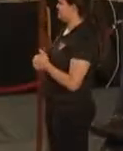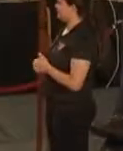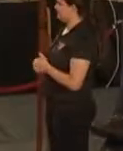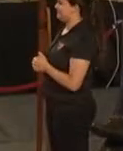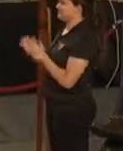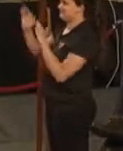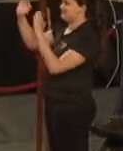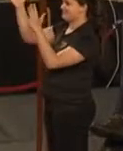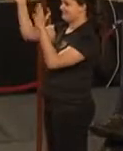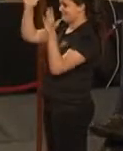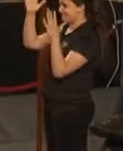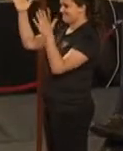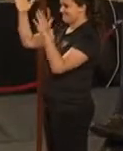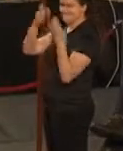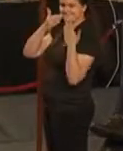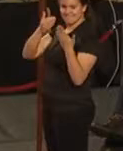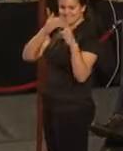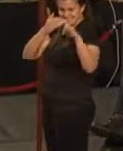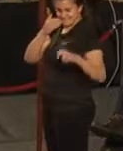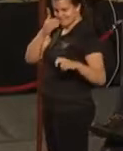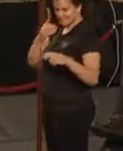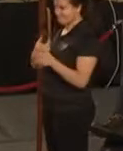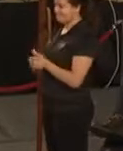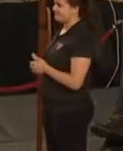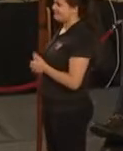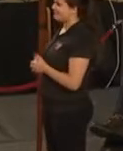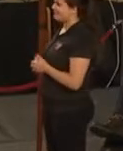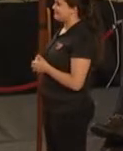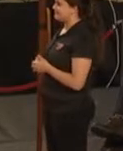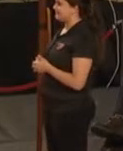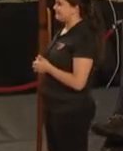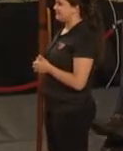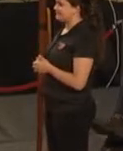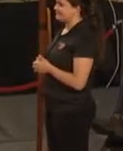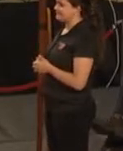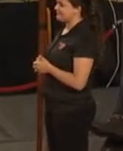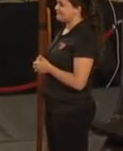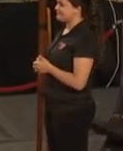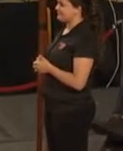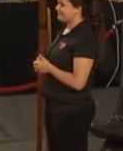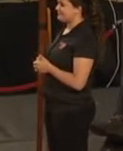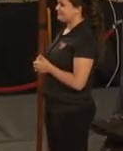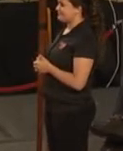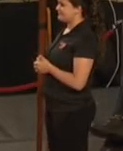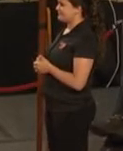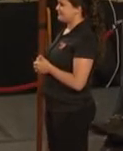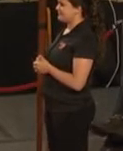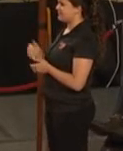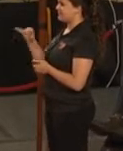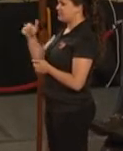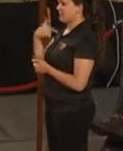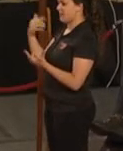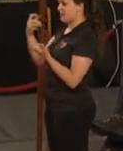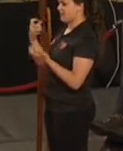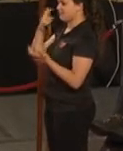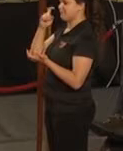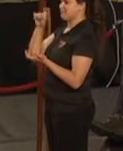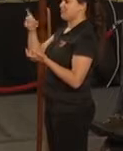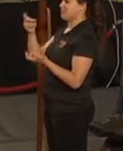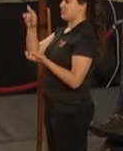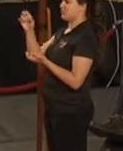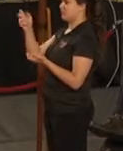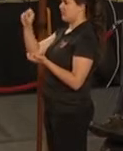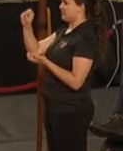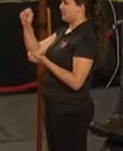Row 2 may be seated. Thank you. I also wish to recognize conductor Dr. Scott Deppy